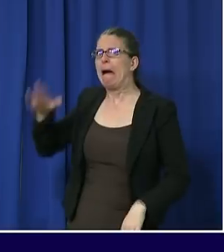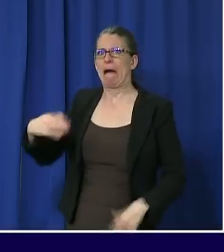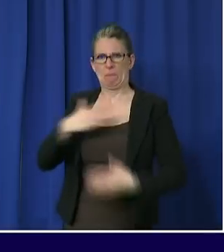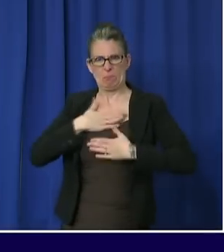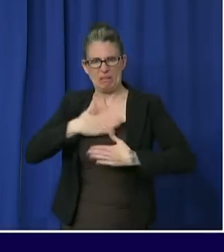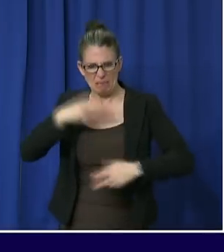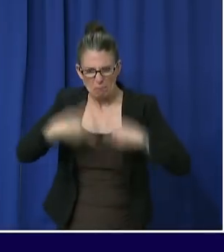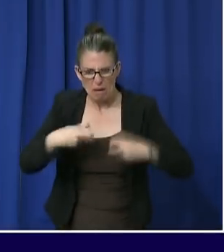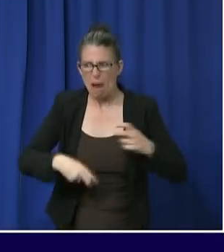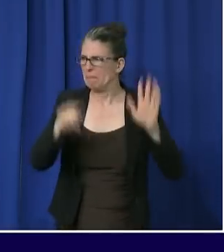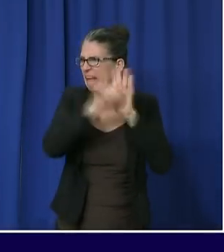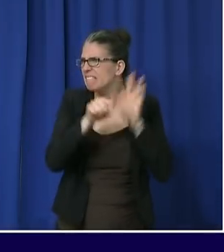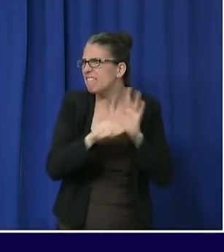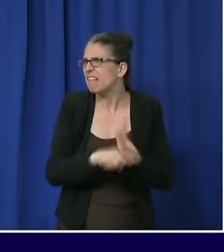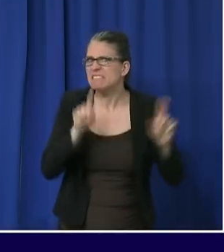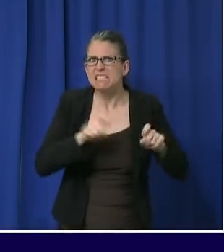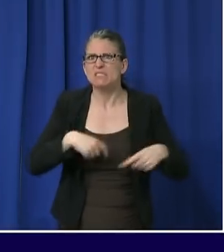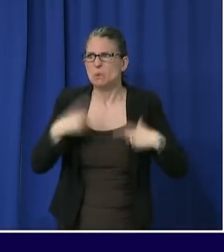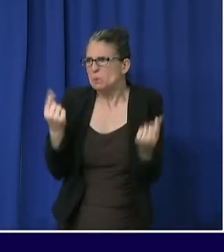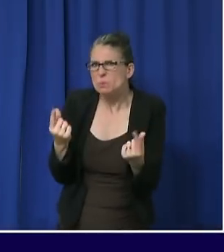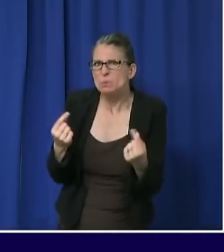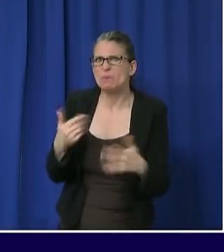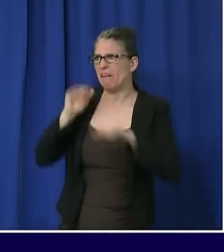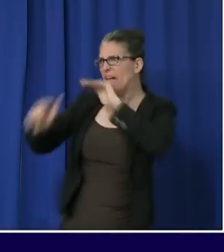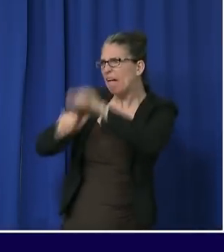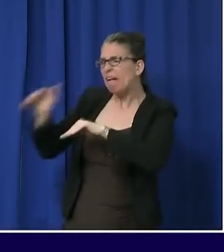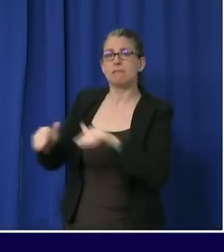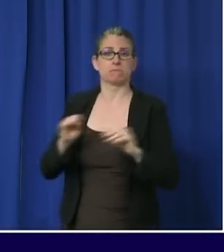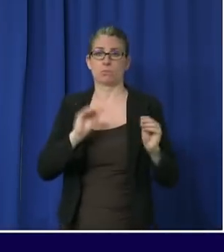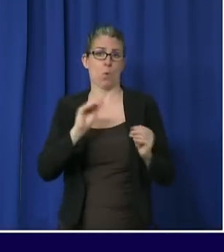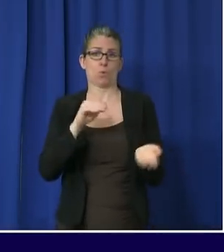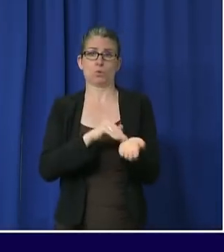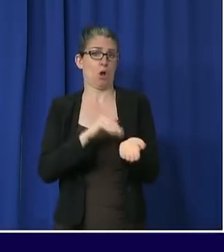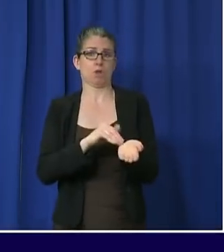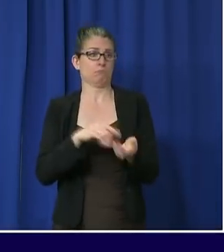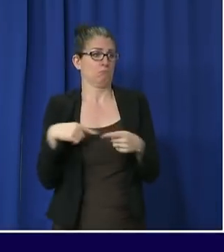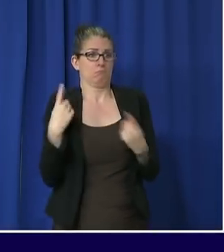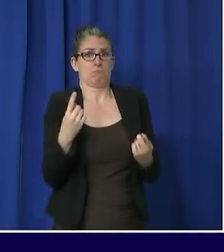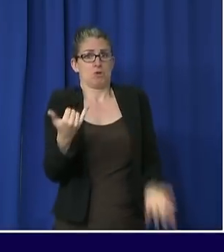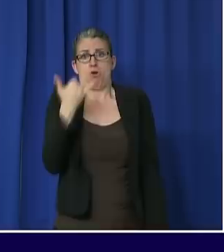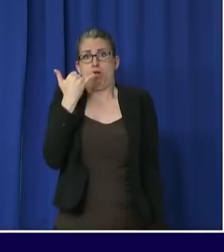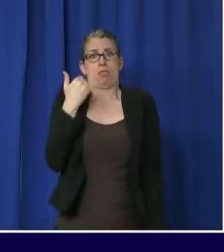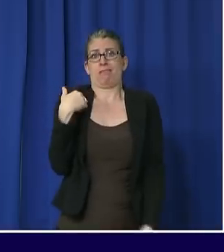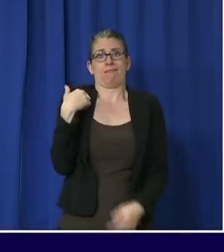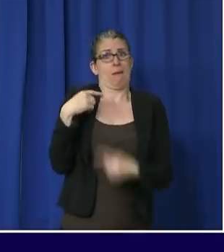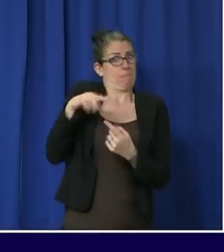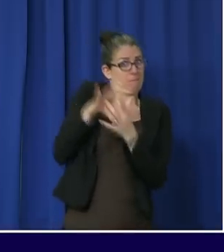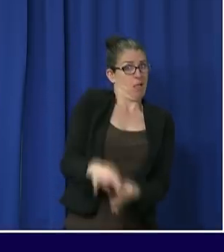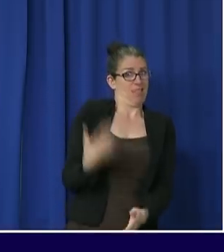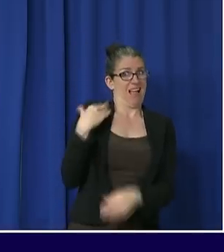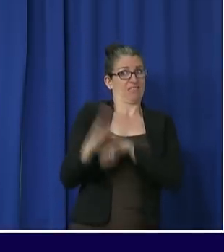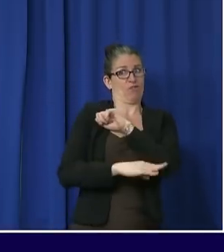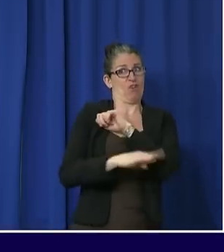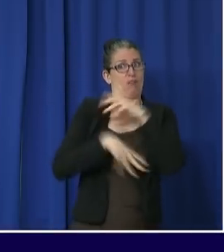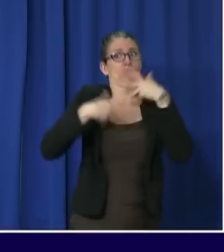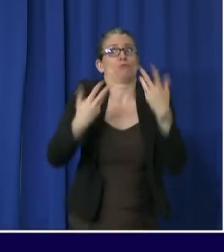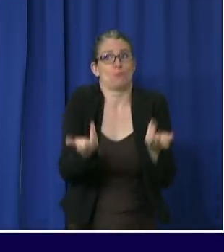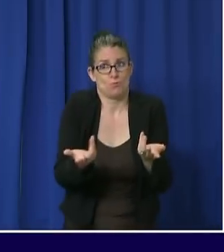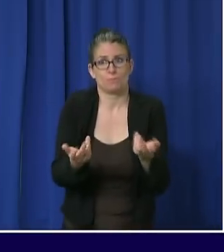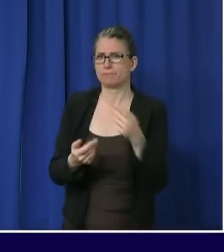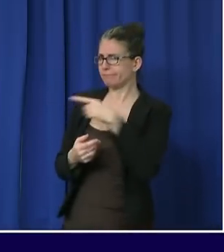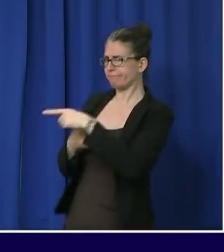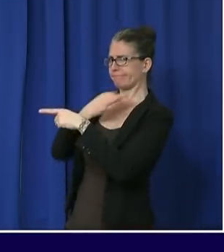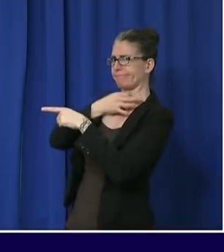are there samples available that you can actually go back and test? I don't know that hospitals would have maintained those samples. There